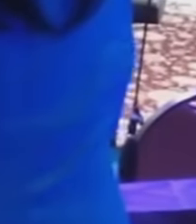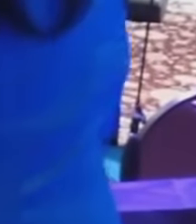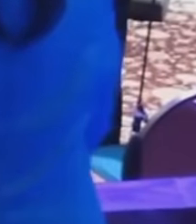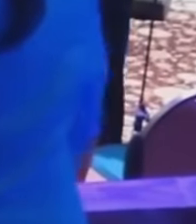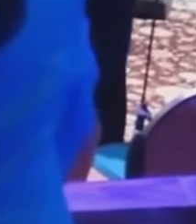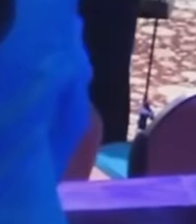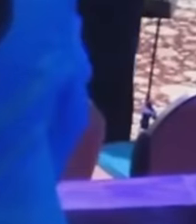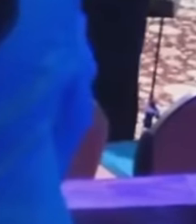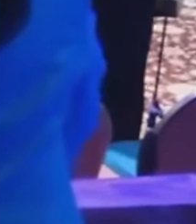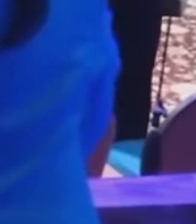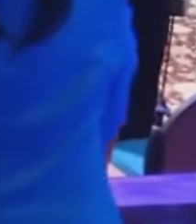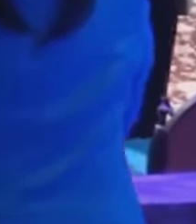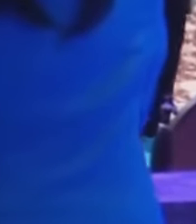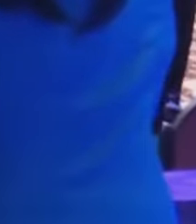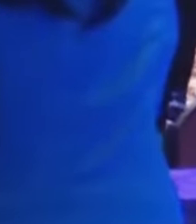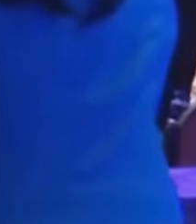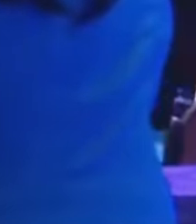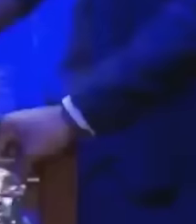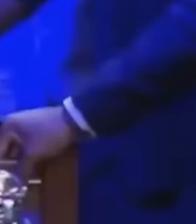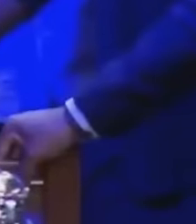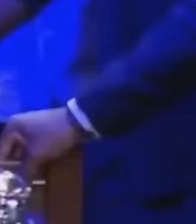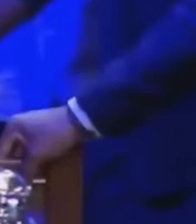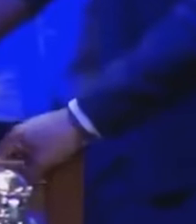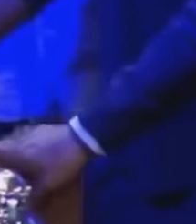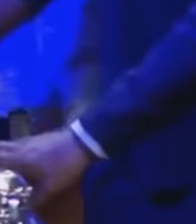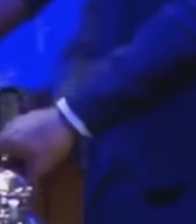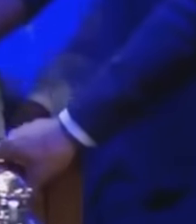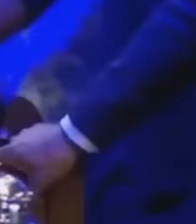attitude. I'm from the ghetto.